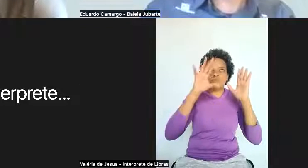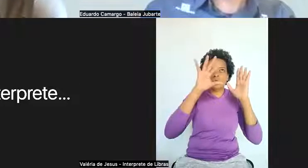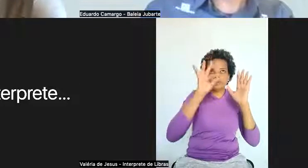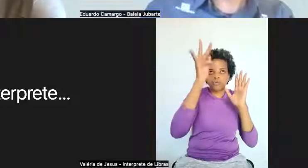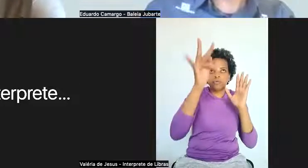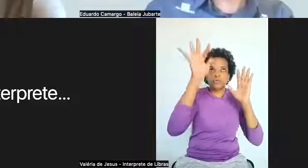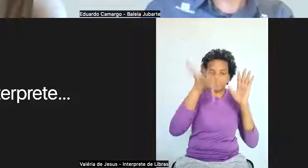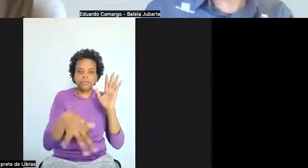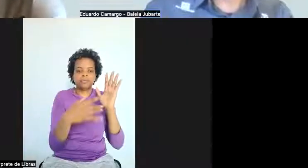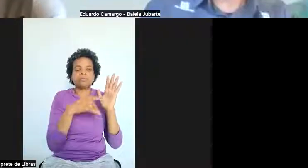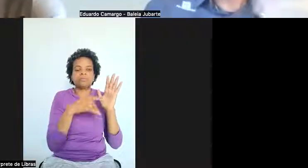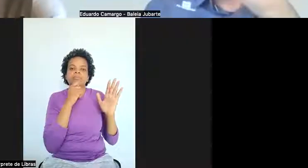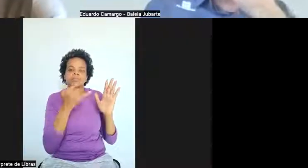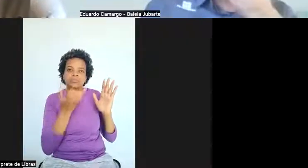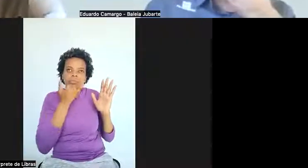ashamed